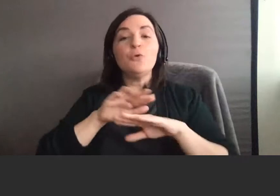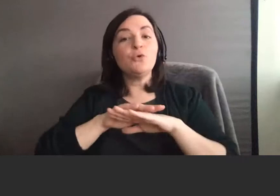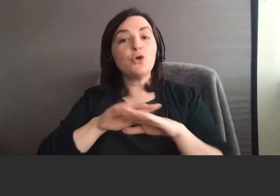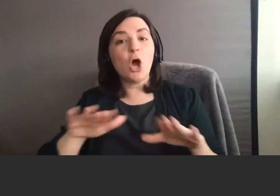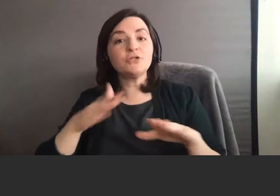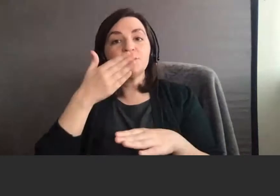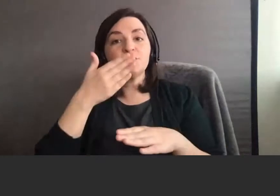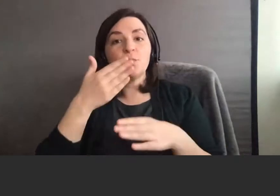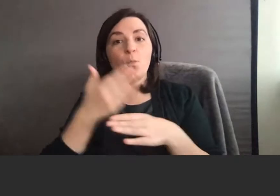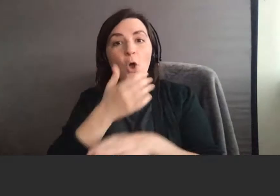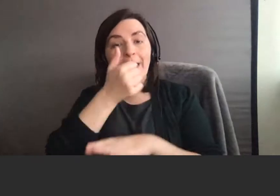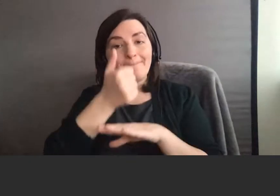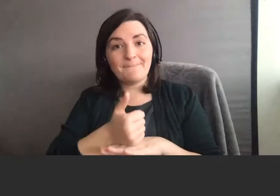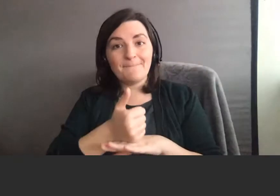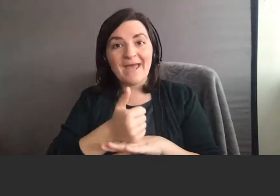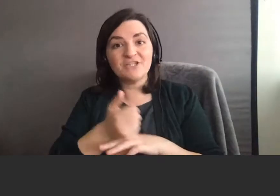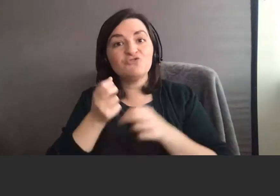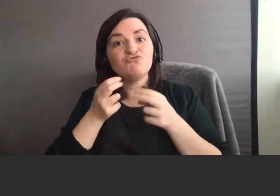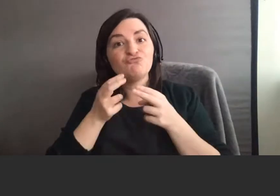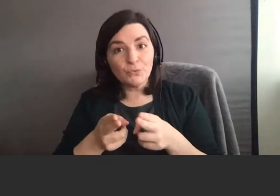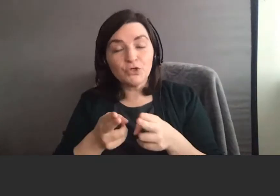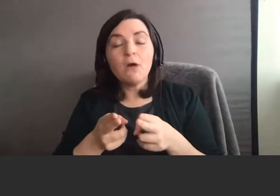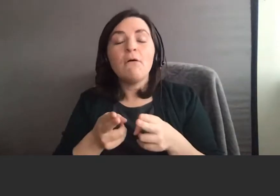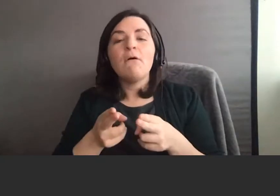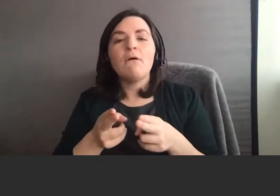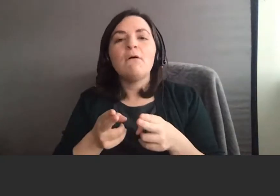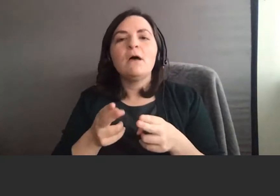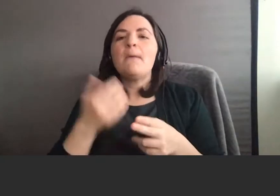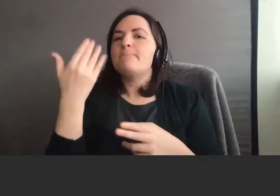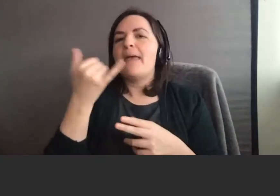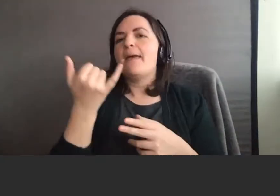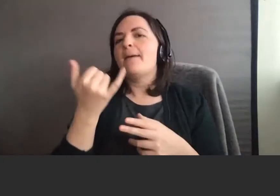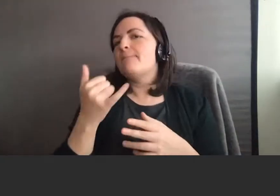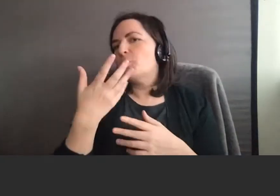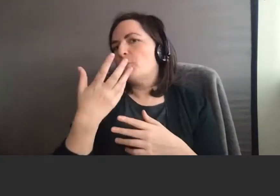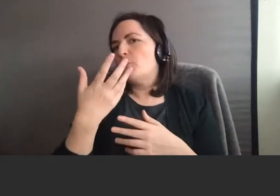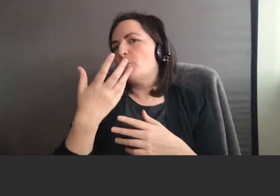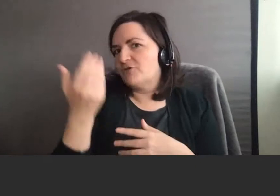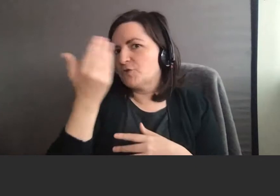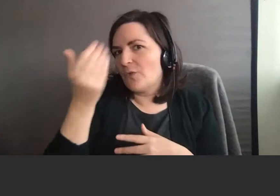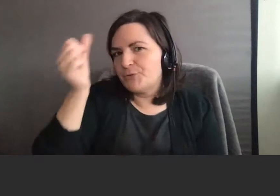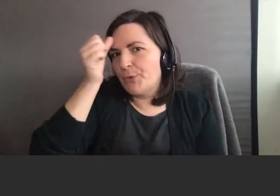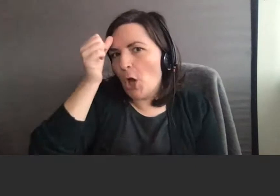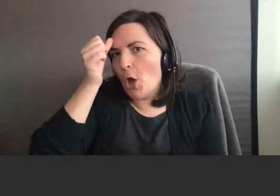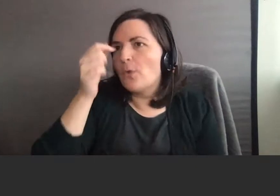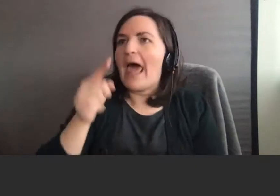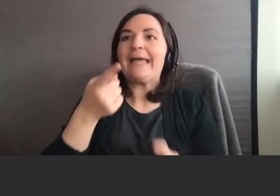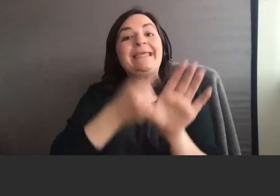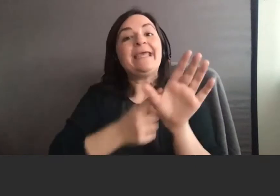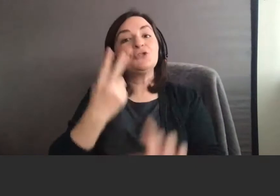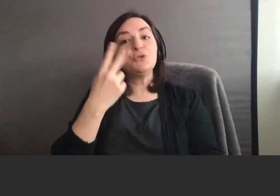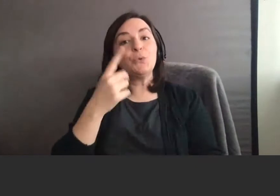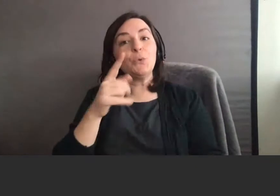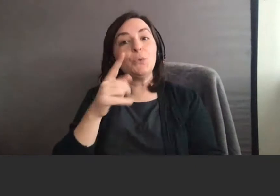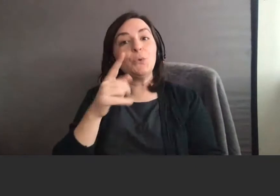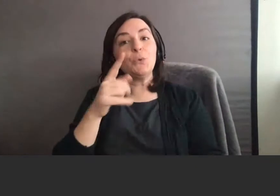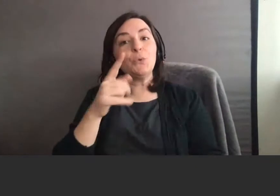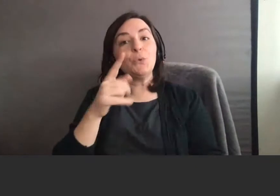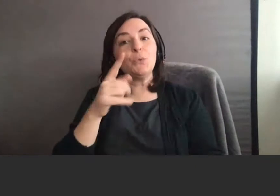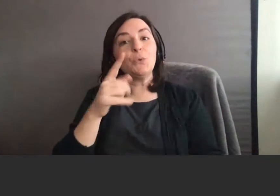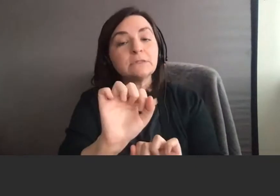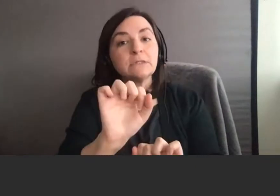link with a school for either from your AES placement in year 2 or from the placement you did as part